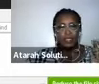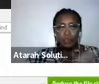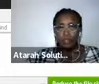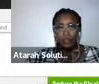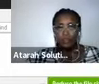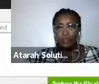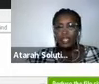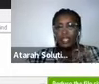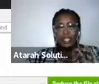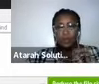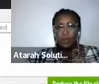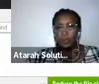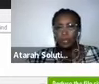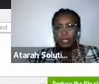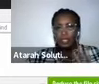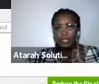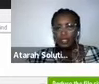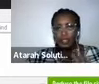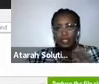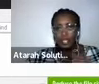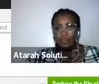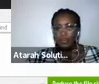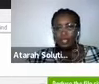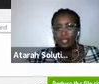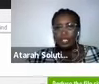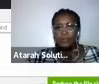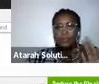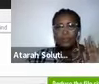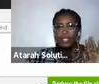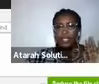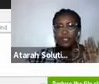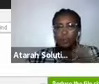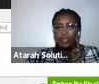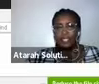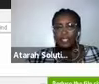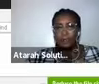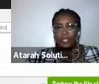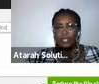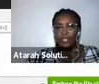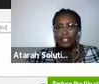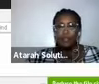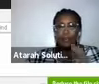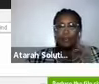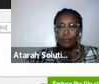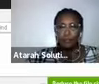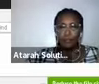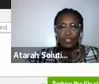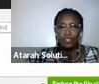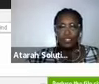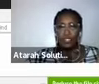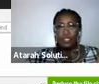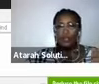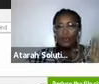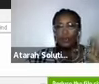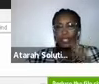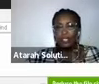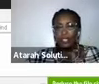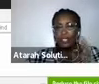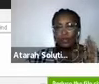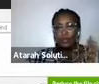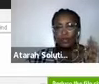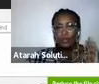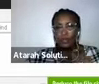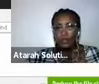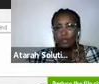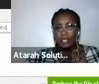courses, so many of those. There's workplace essentials, a lot of that. There's supervisor and managers. If you're being promoted just now to